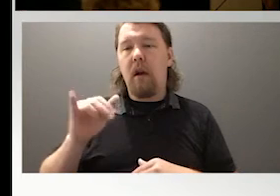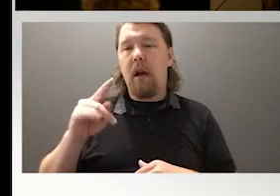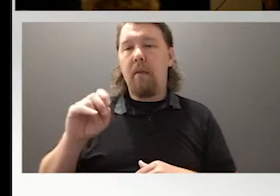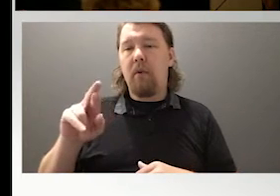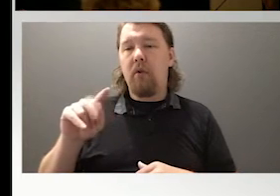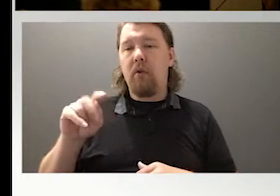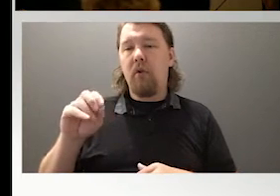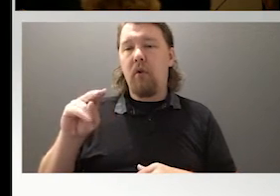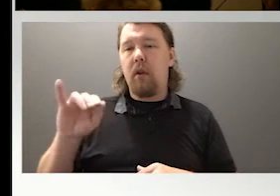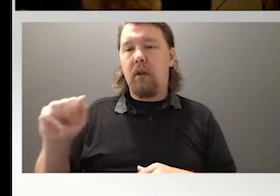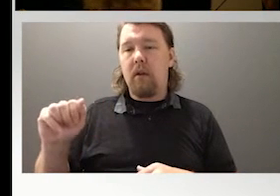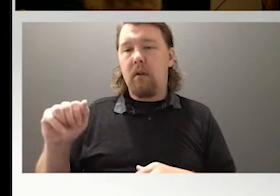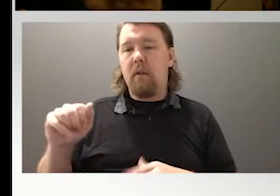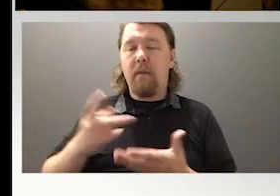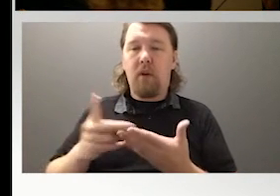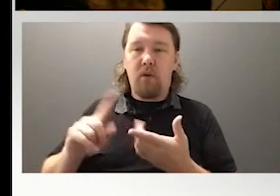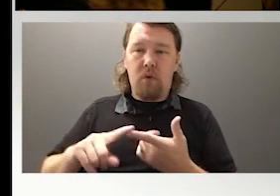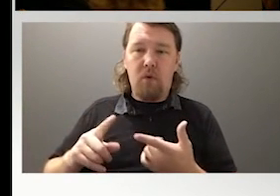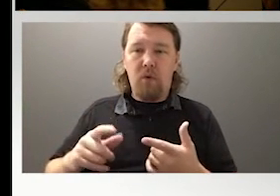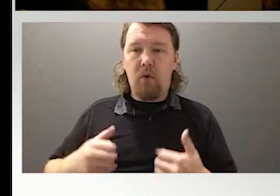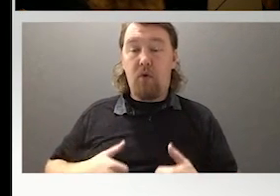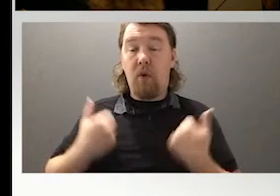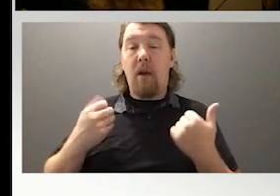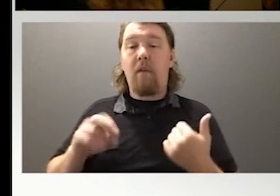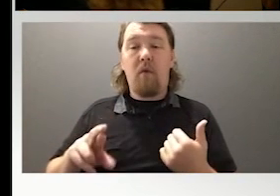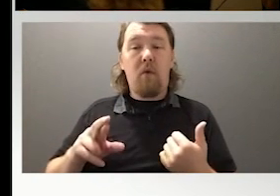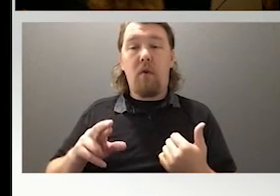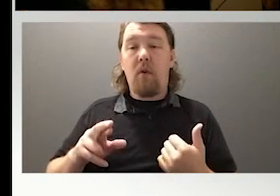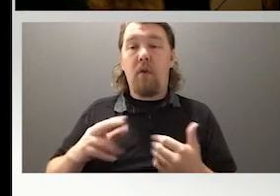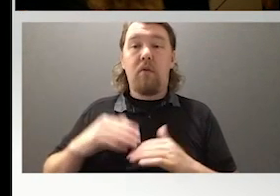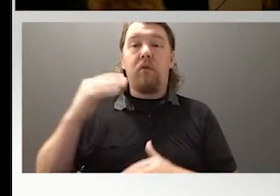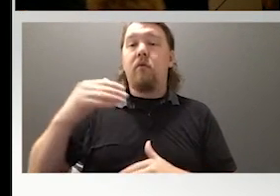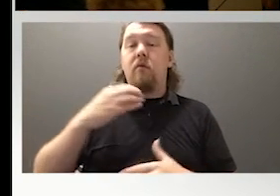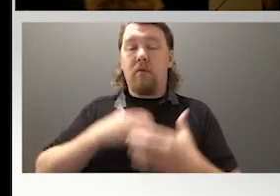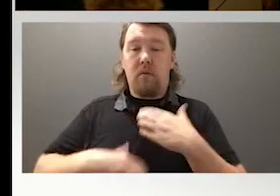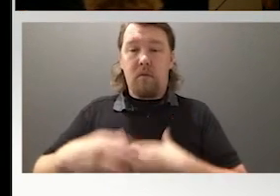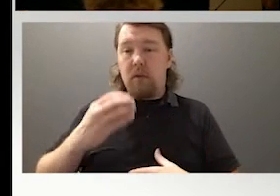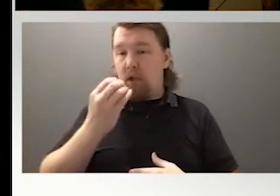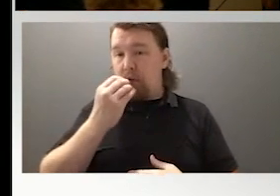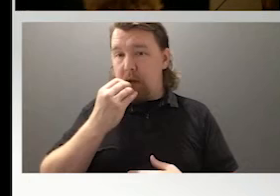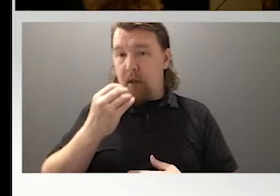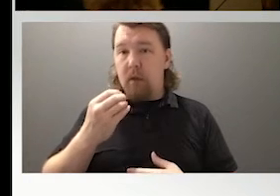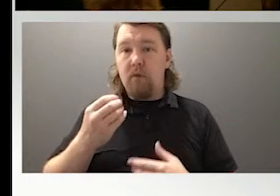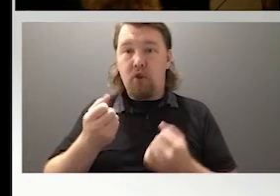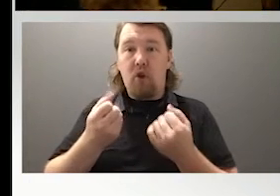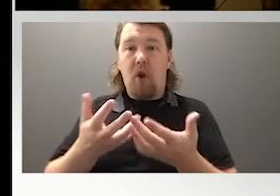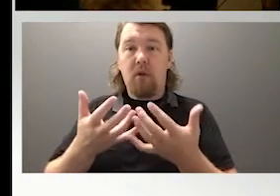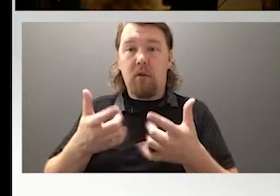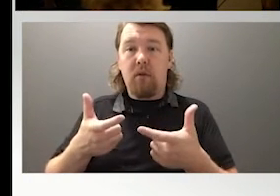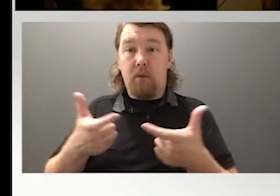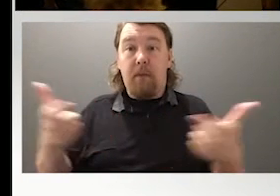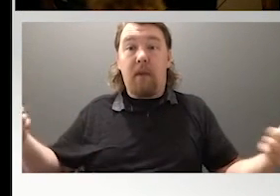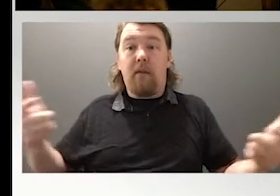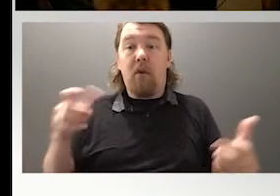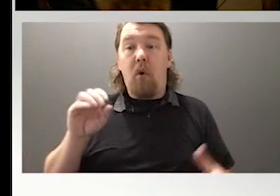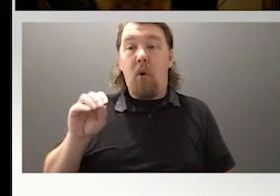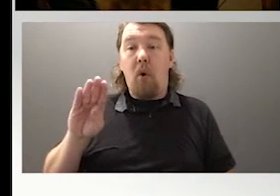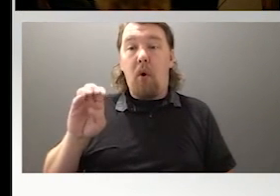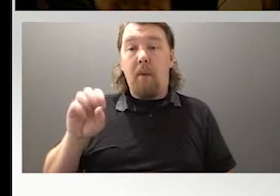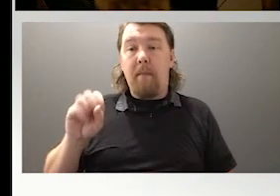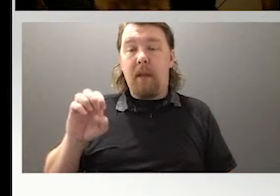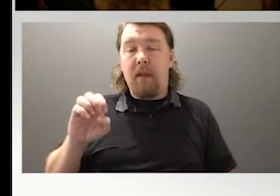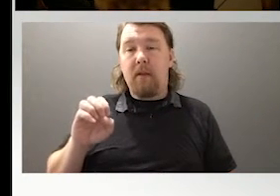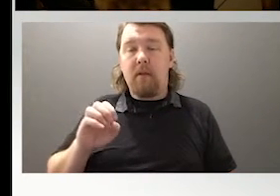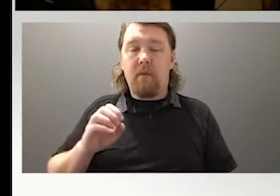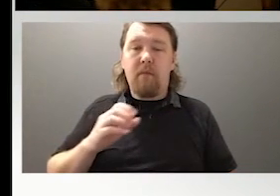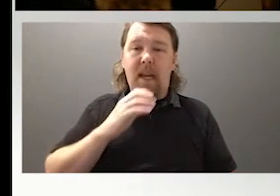thrive, hyperphagia, or excessive drive to eat, which leads to obesity, usually by the age of 18 to